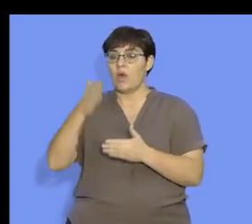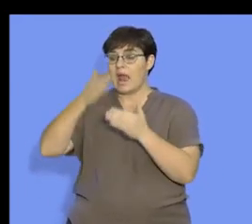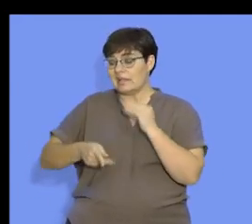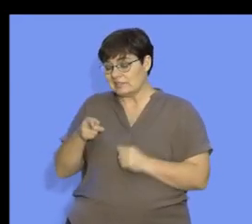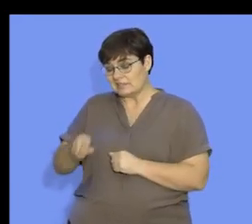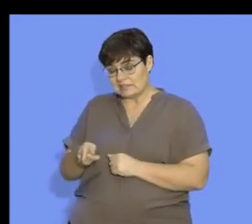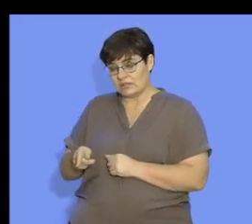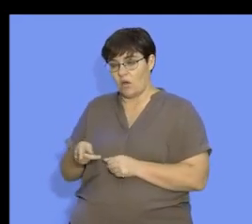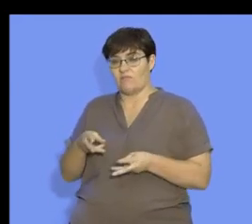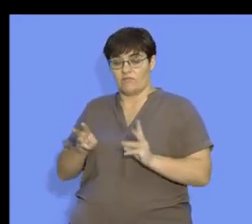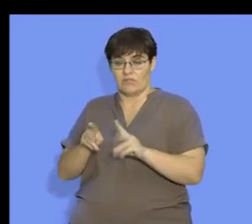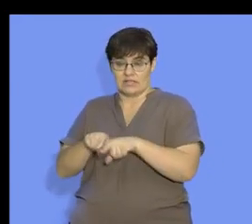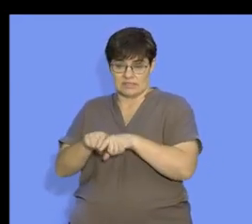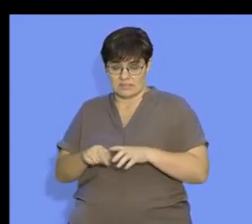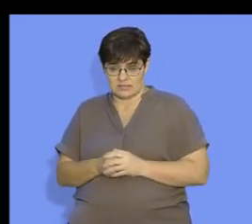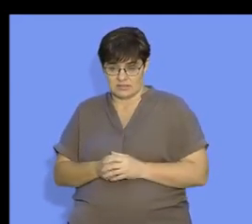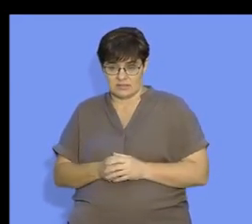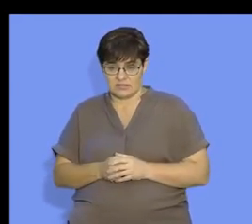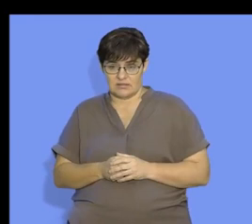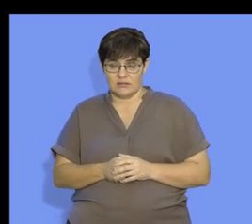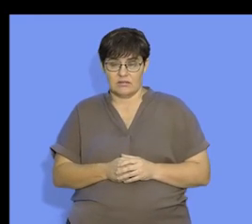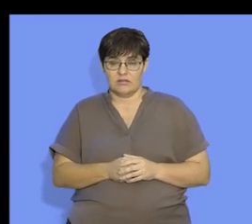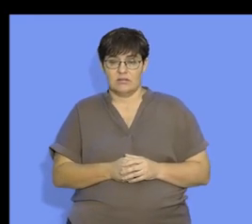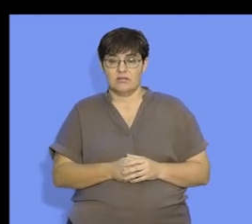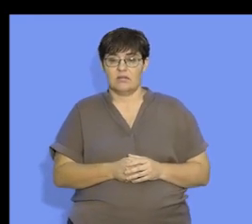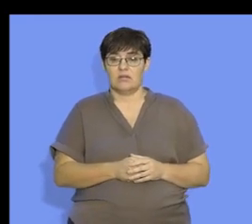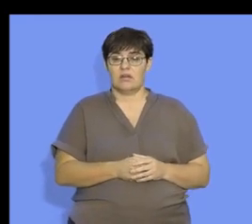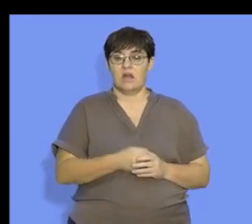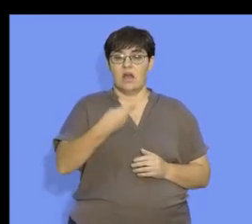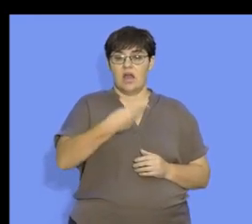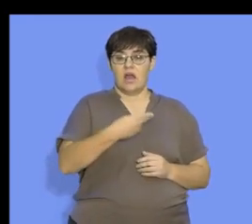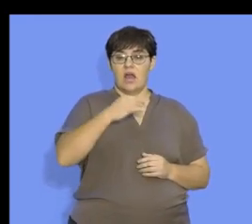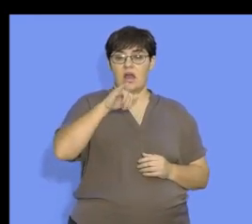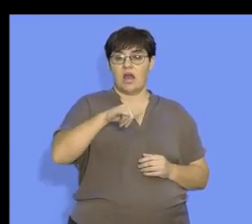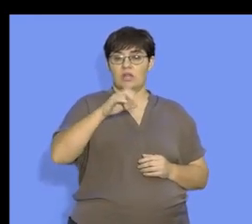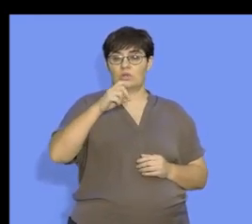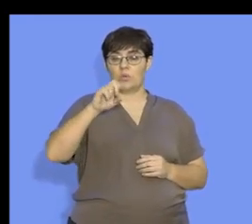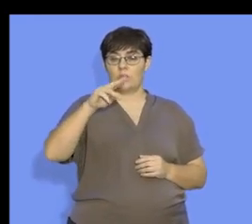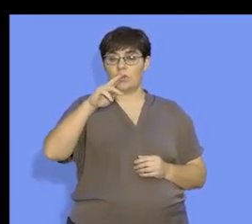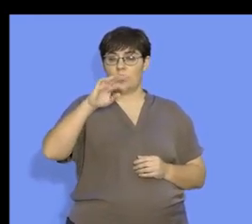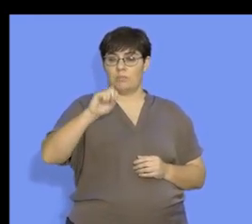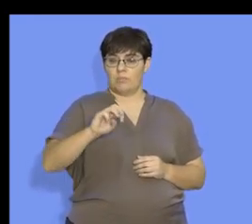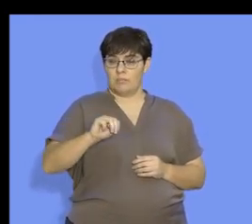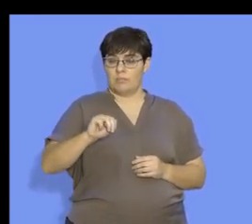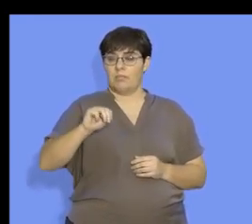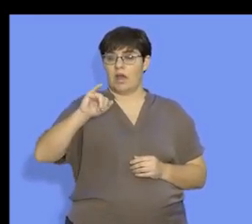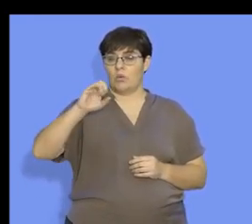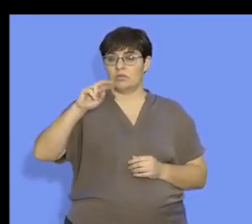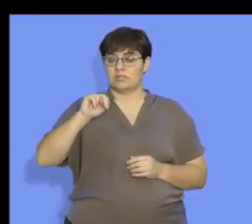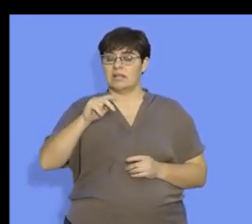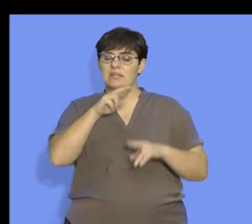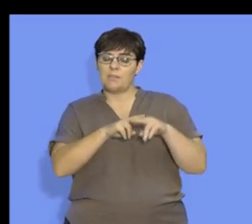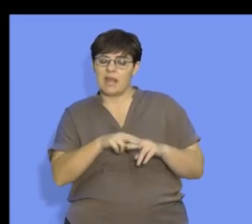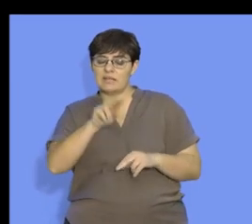changes to show the end point of a titration. And the concentration of hydronium ions actually has a lot to